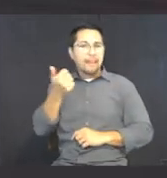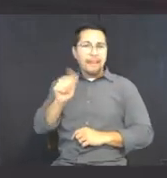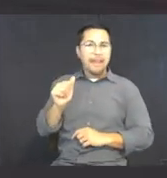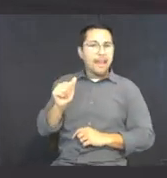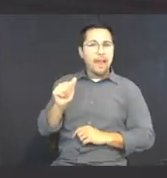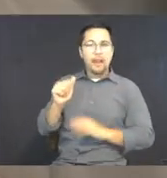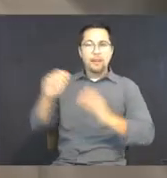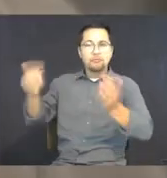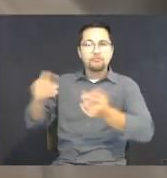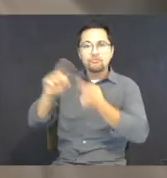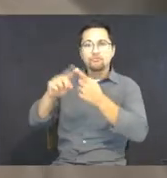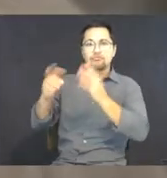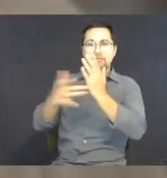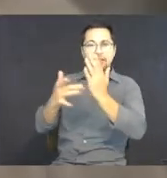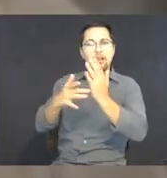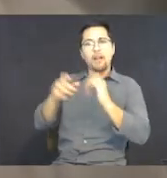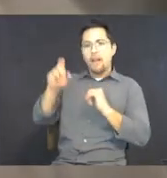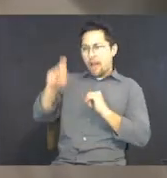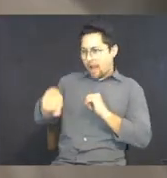transition with him. It was really